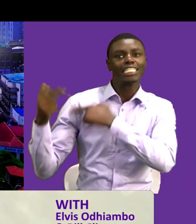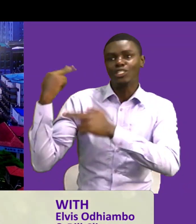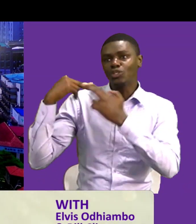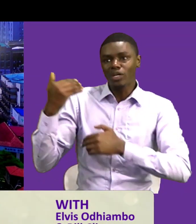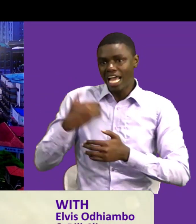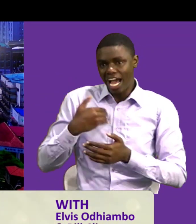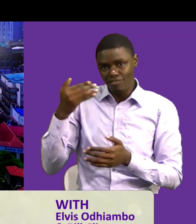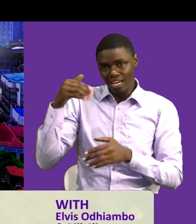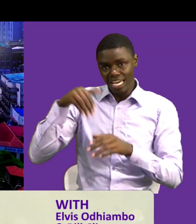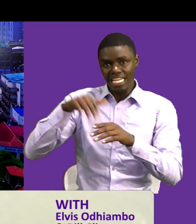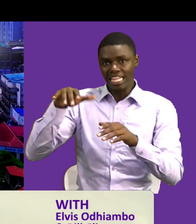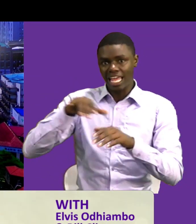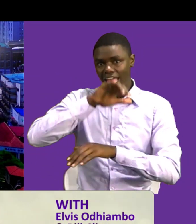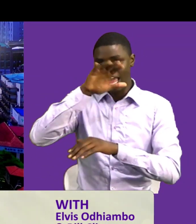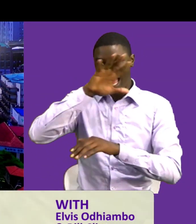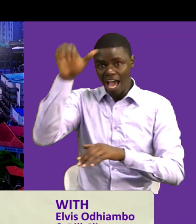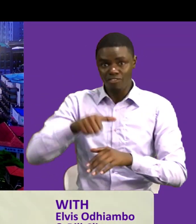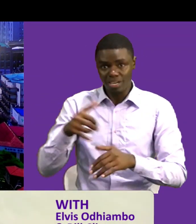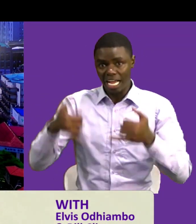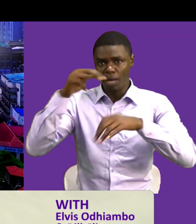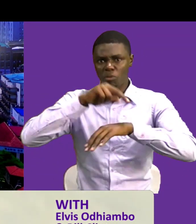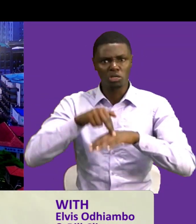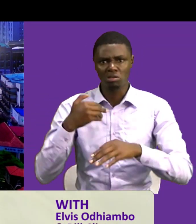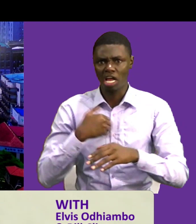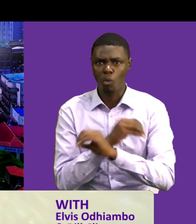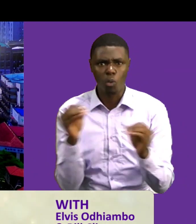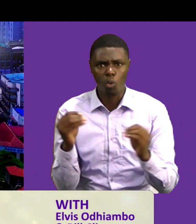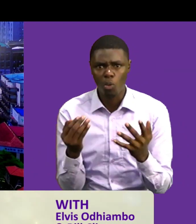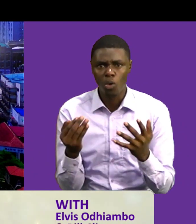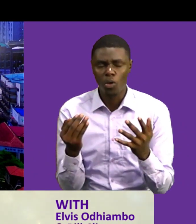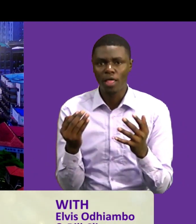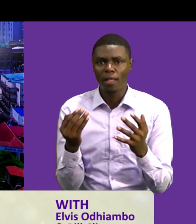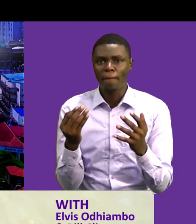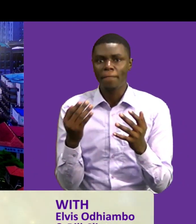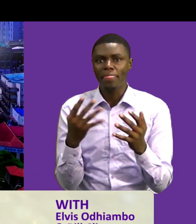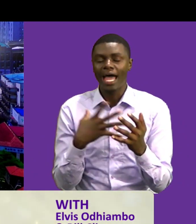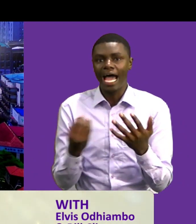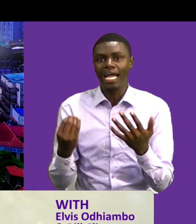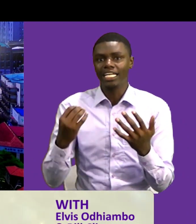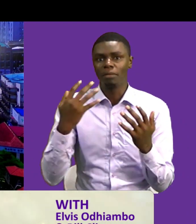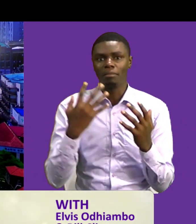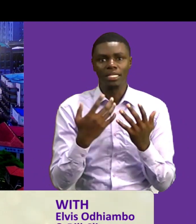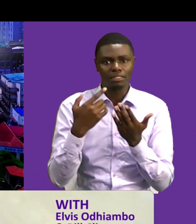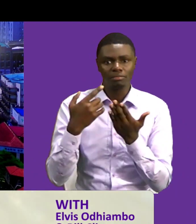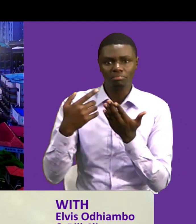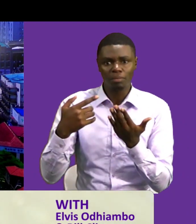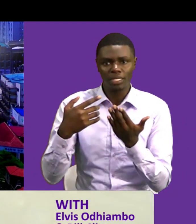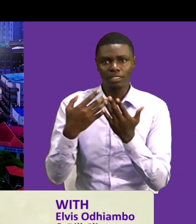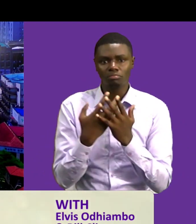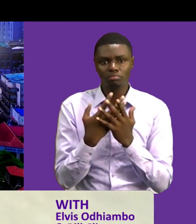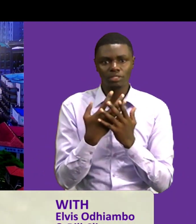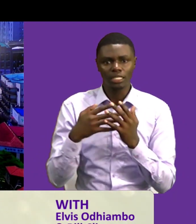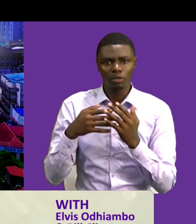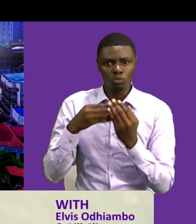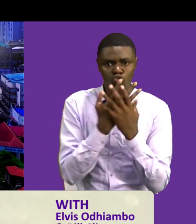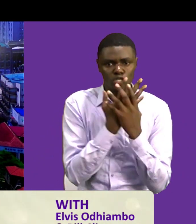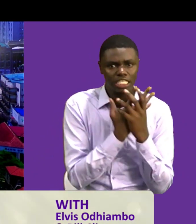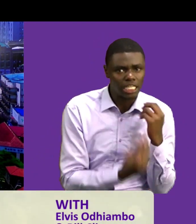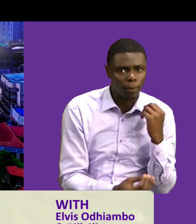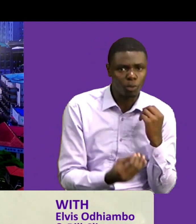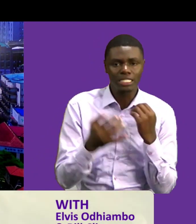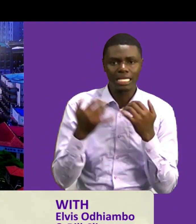Afcon, has no that should not bring discussions too much. But when you talk